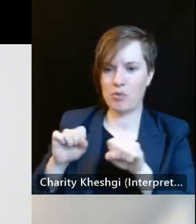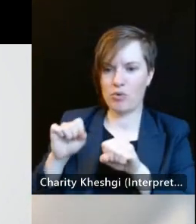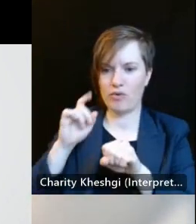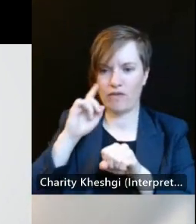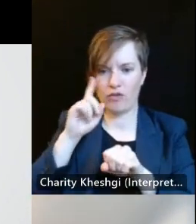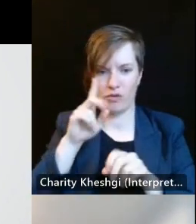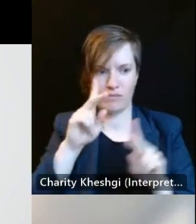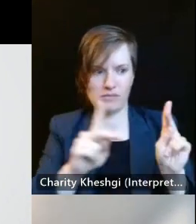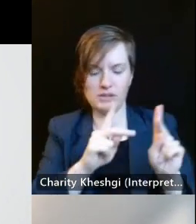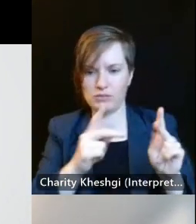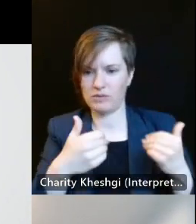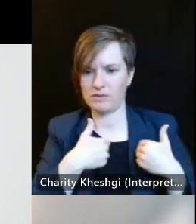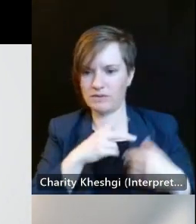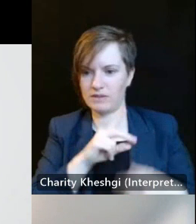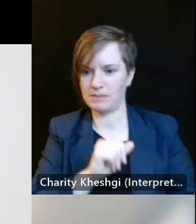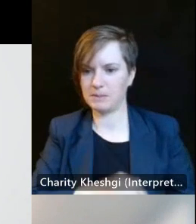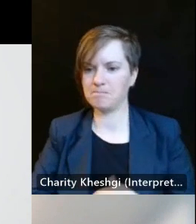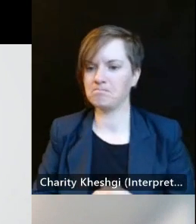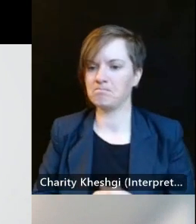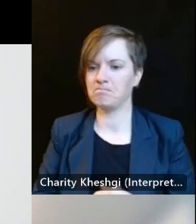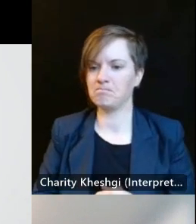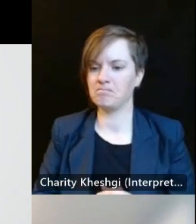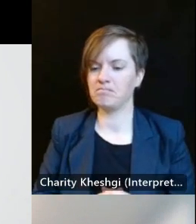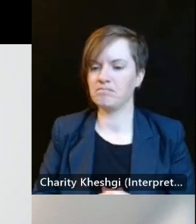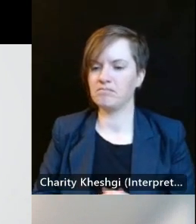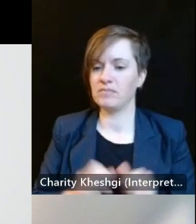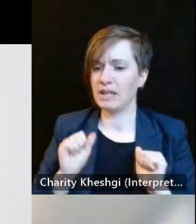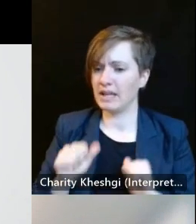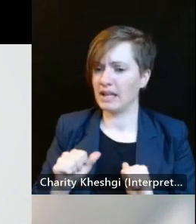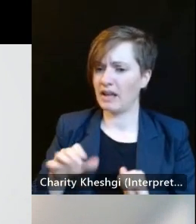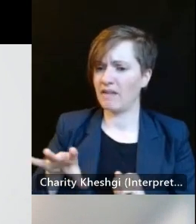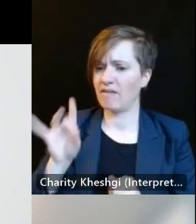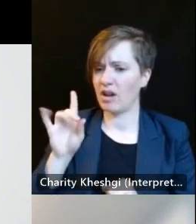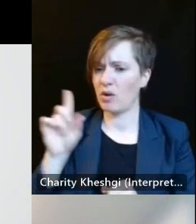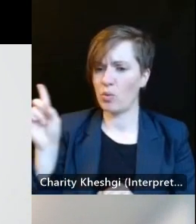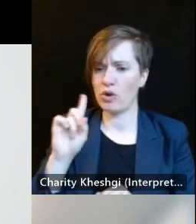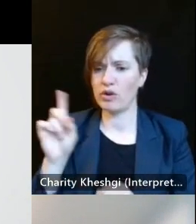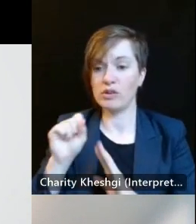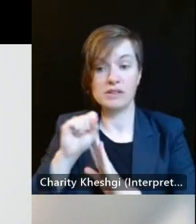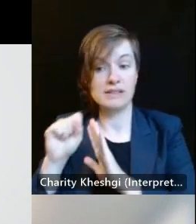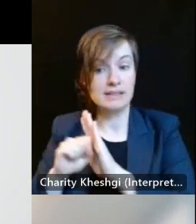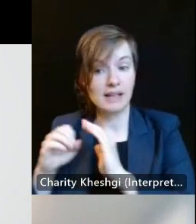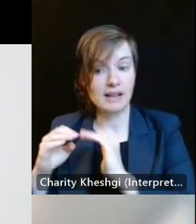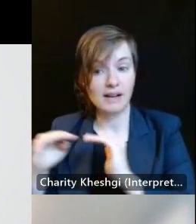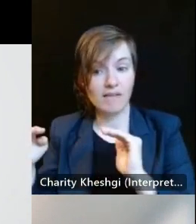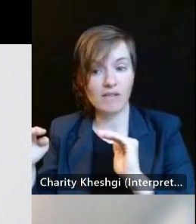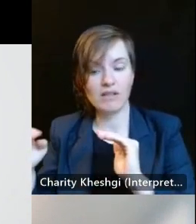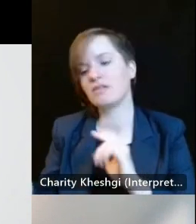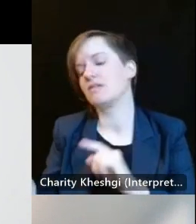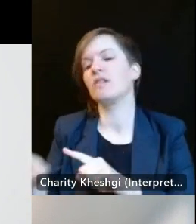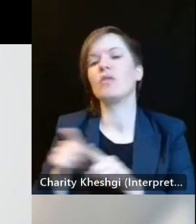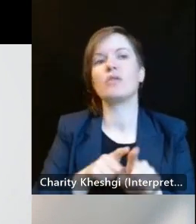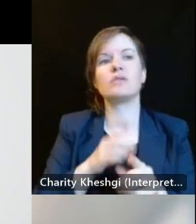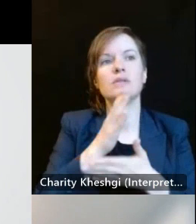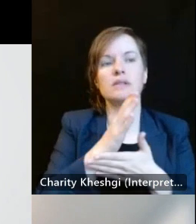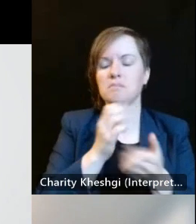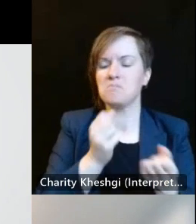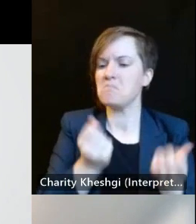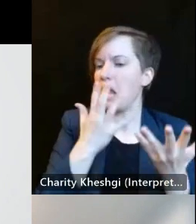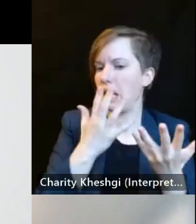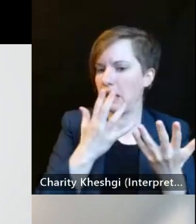And you can find these basically on the state level, and as well as through many of the local counties here